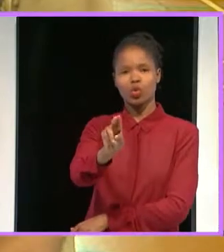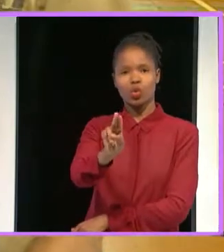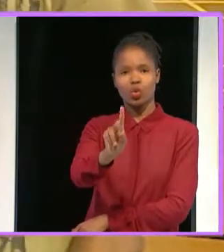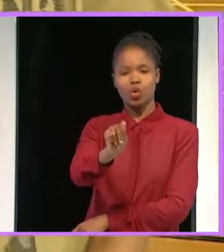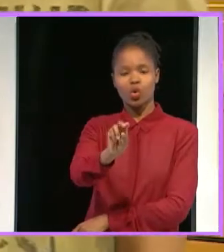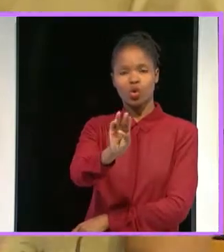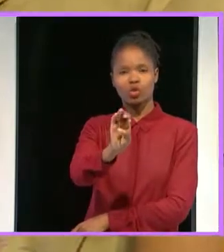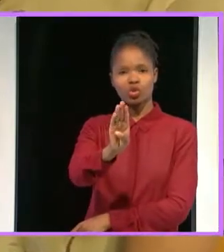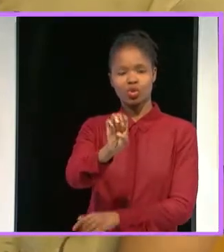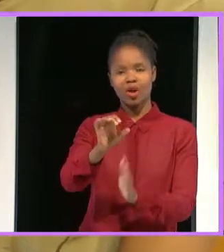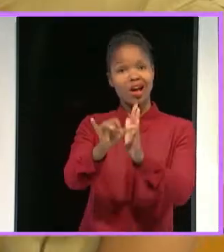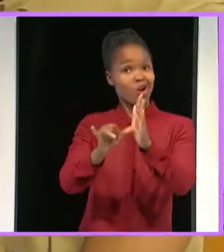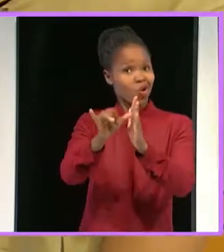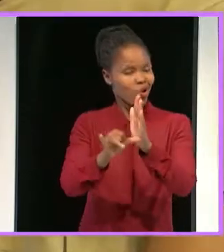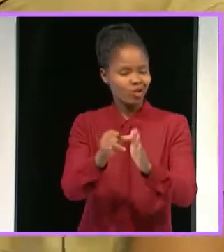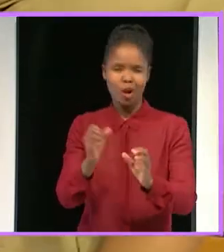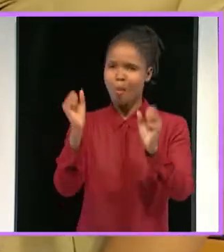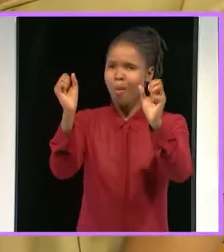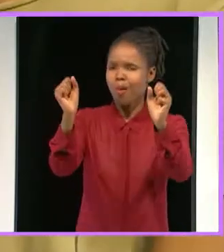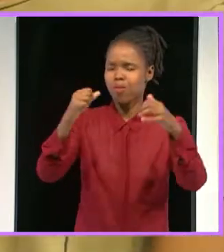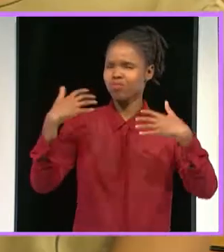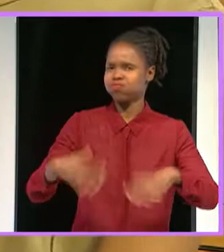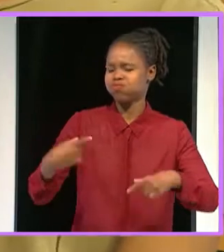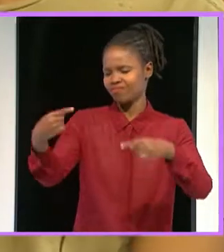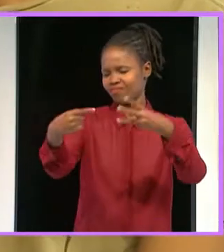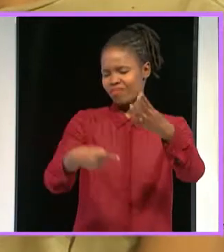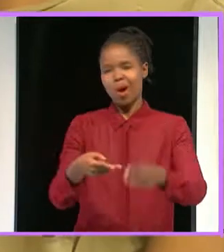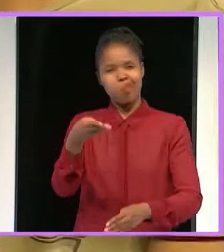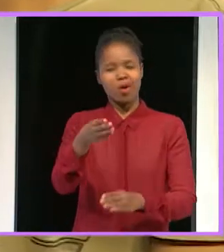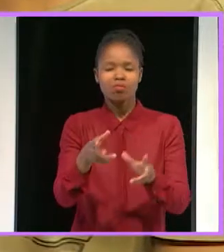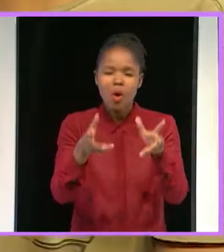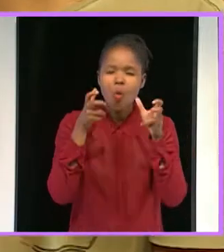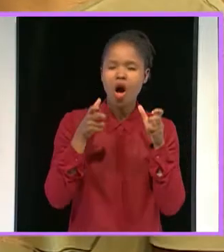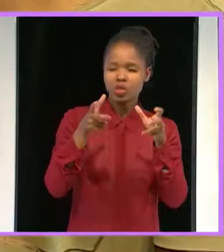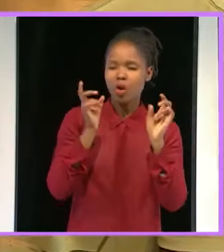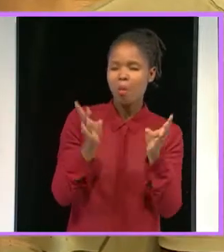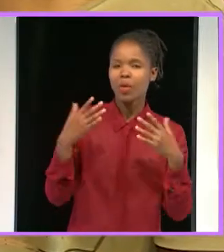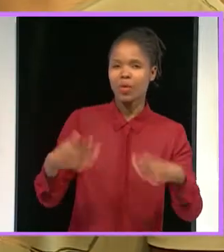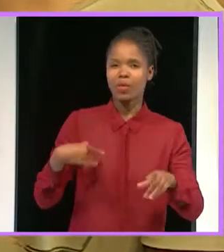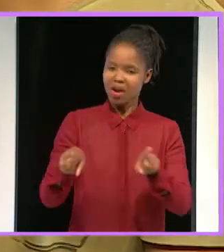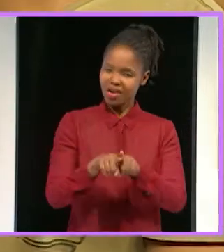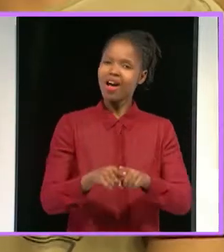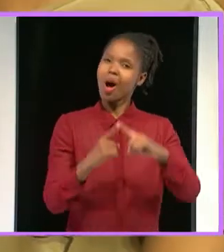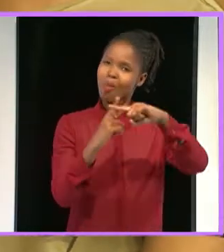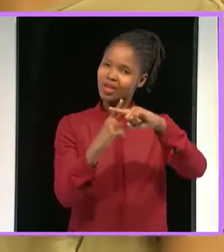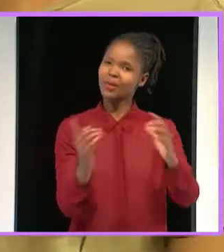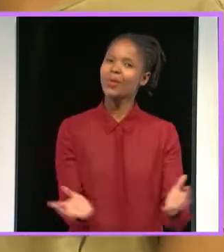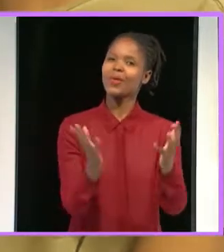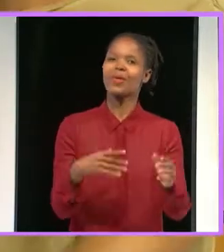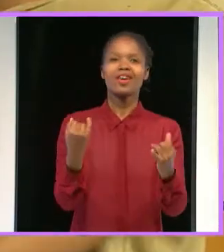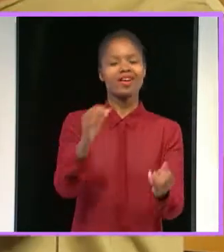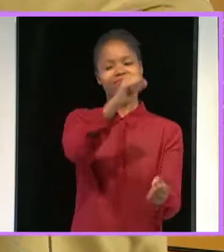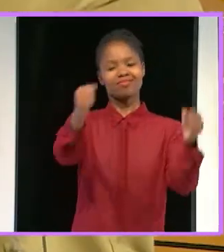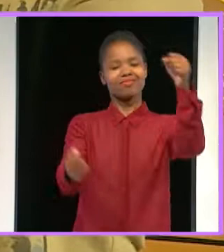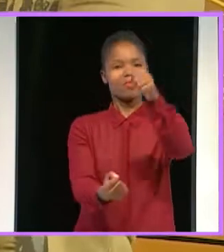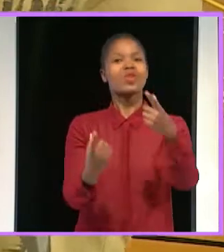we are there. Tips and I. Telling all these stories endlessly, Baba. Because we've been lifted, Sam wants to show you guys something. So to close off the show,